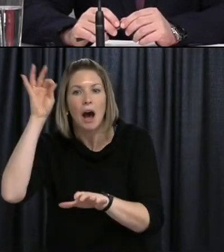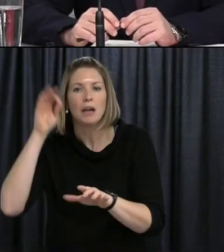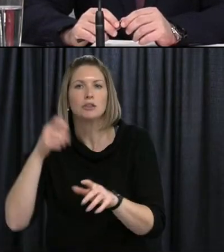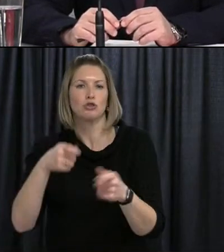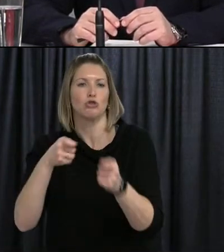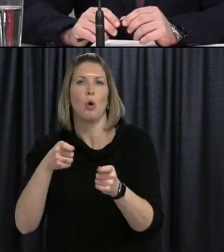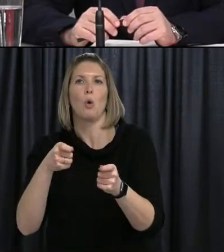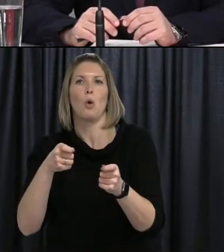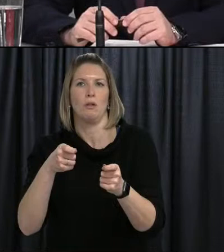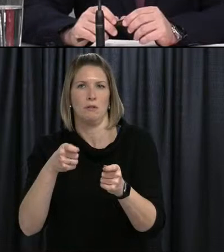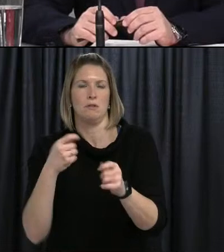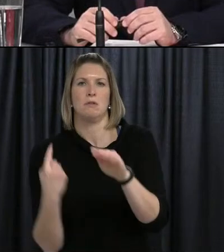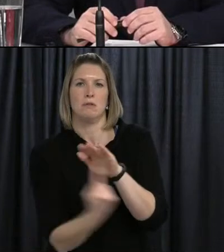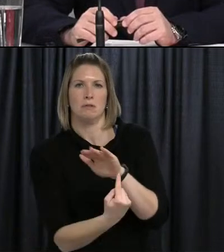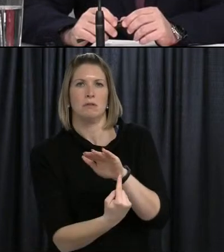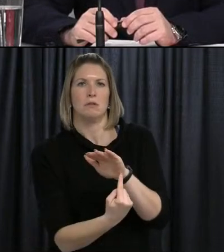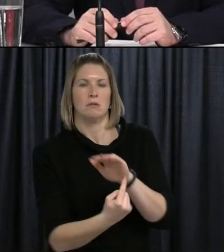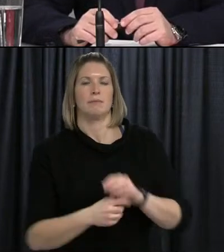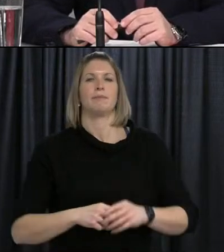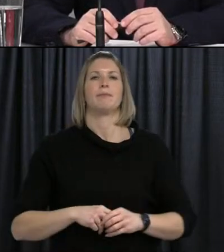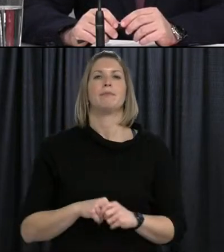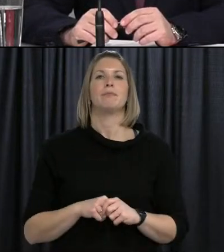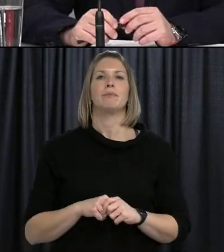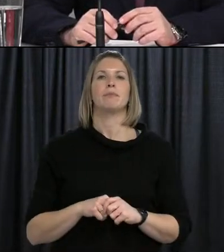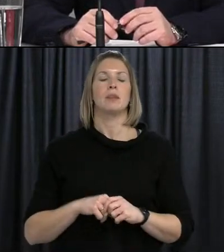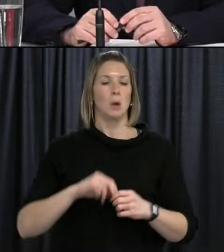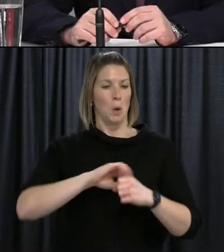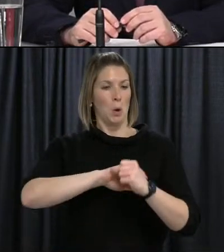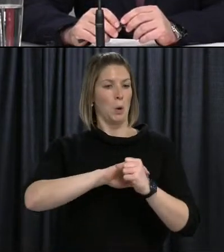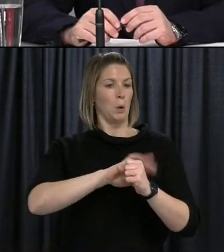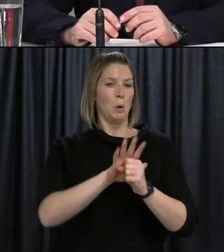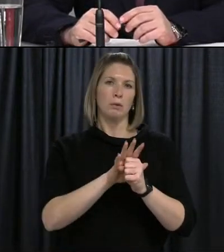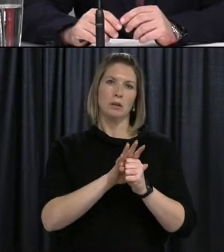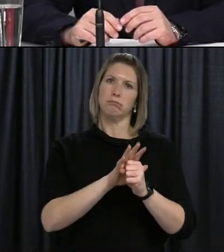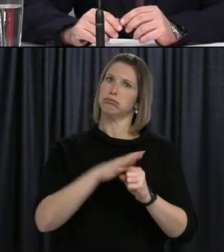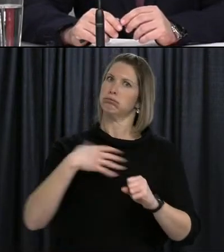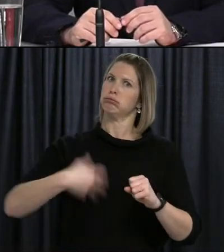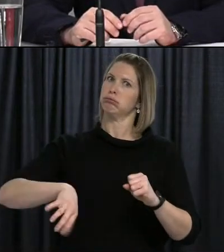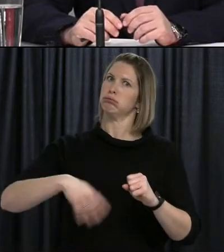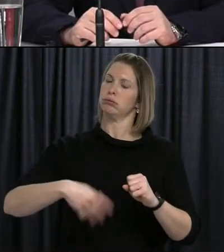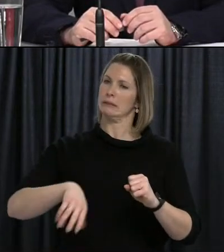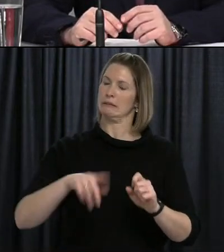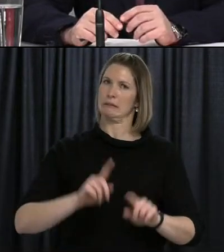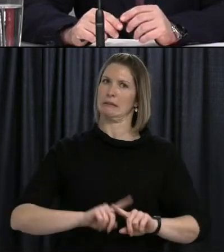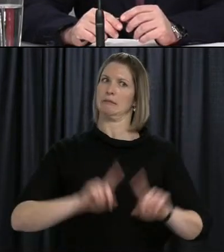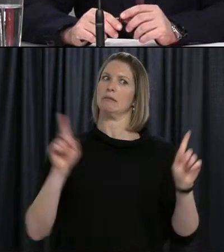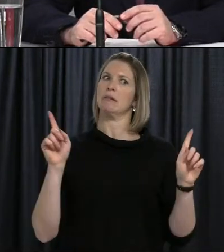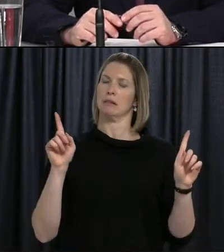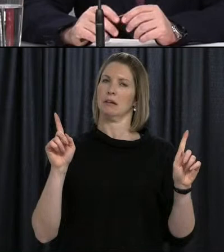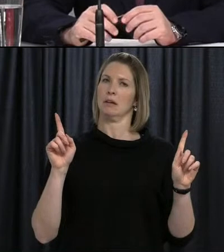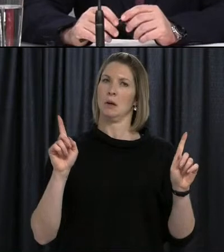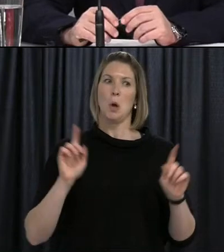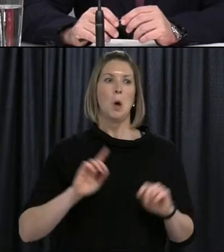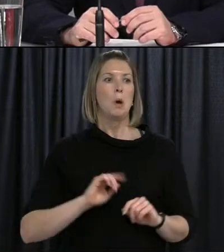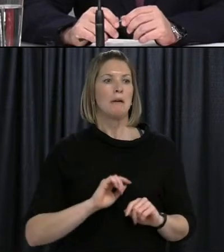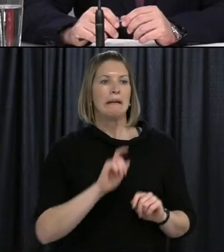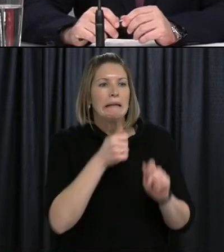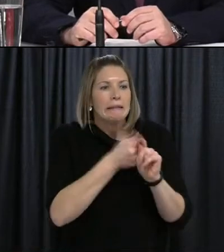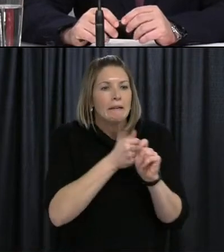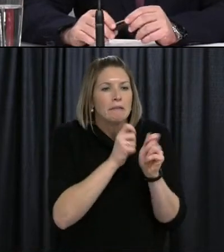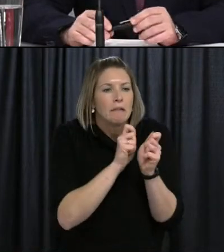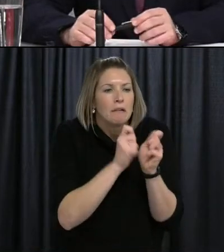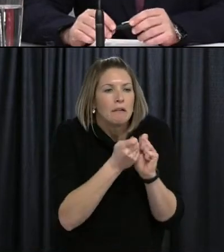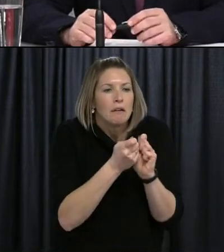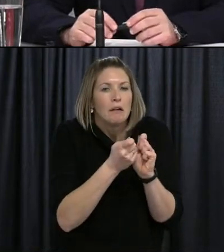COVID-19. COVID is a stealthy virus, and we do not know where it will raise its head next. We must all